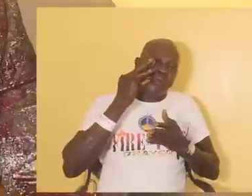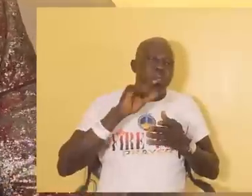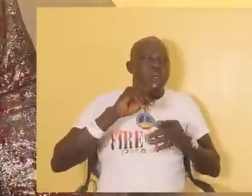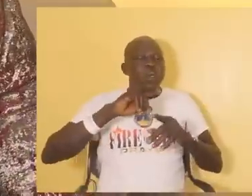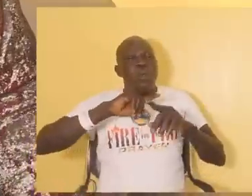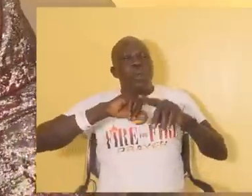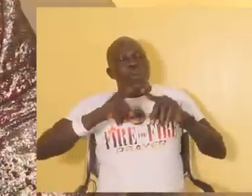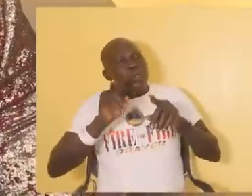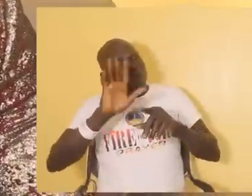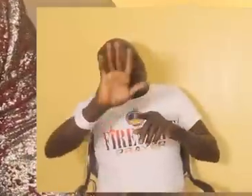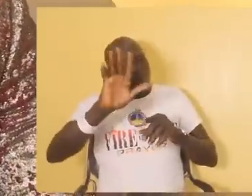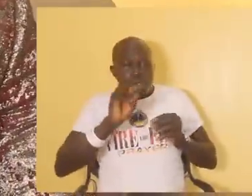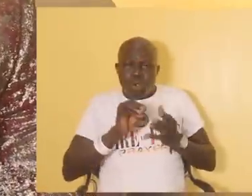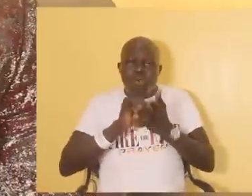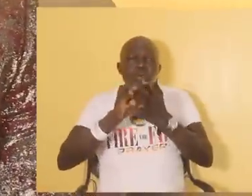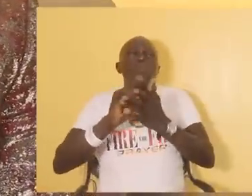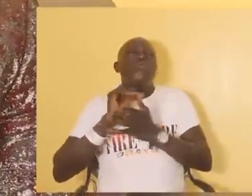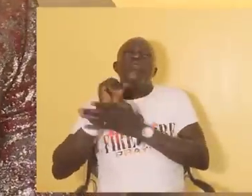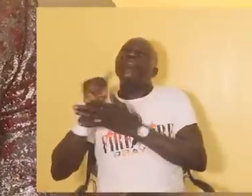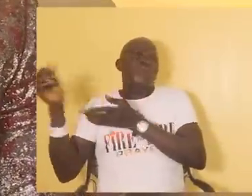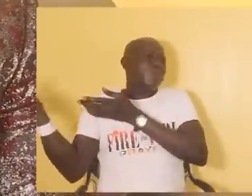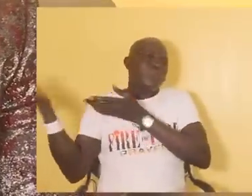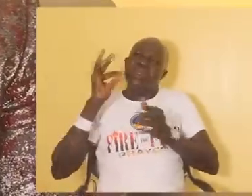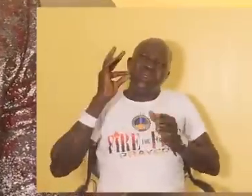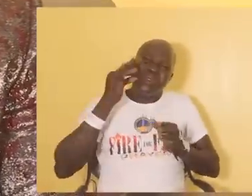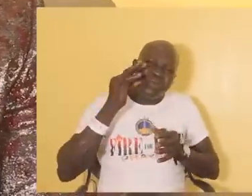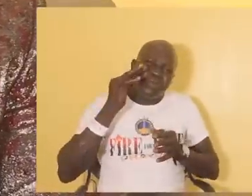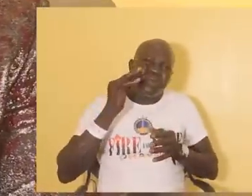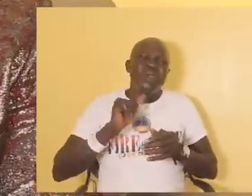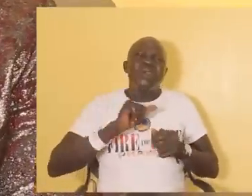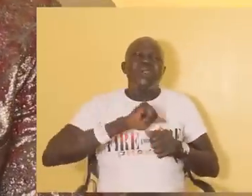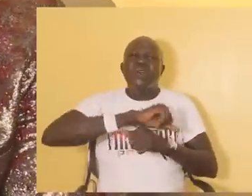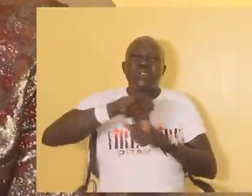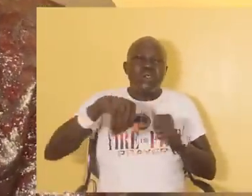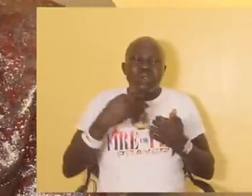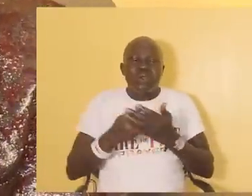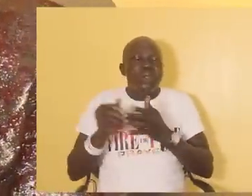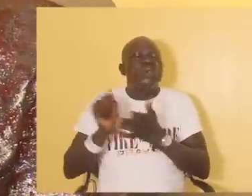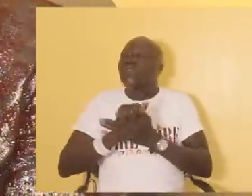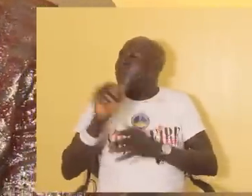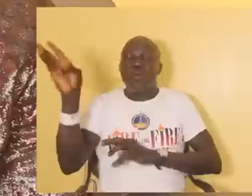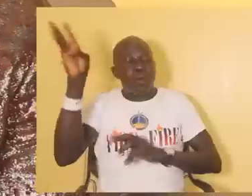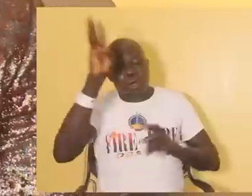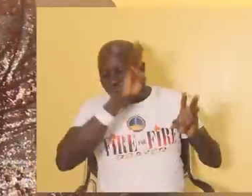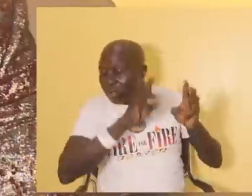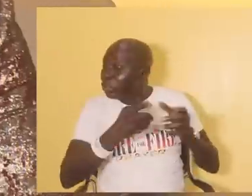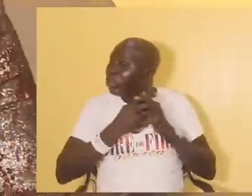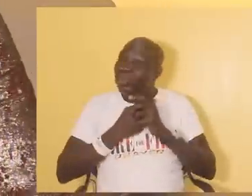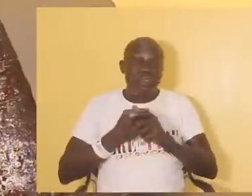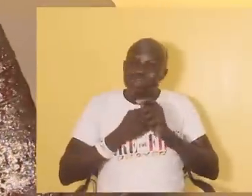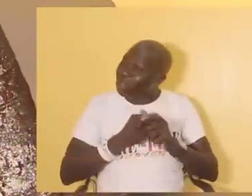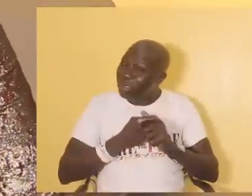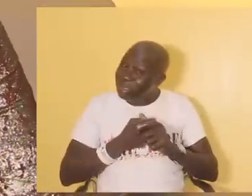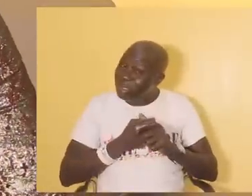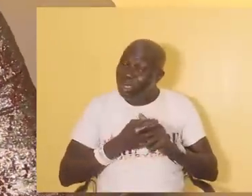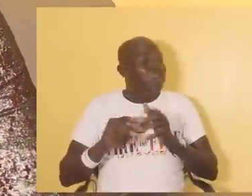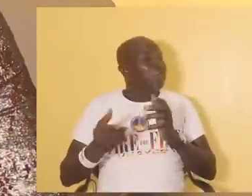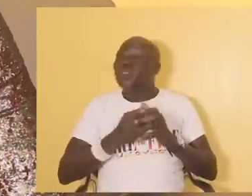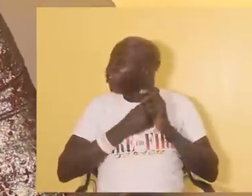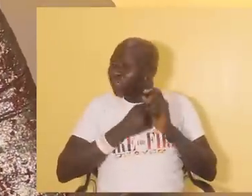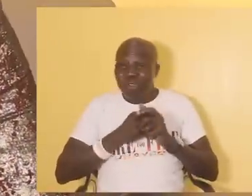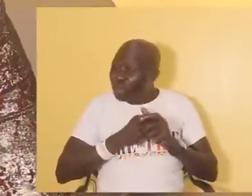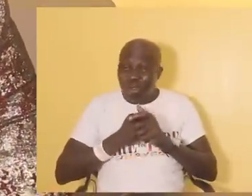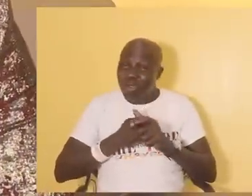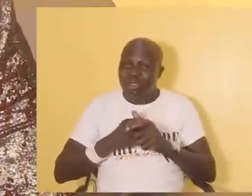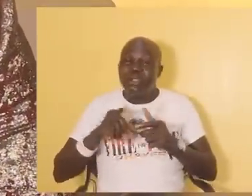ń ṣáájú fún. It's not all of you that you will do ritual. Má bá wọn kanjú. Don't rush. Má kanjú ọ̀la. Don't rush for